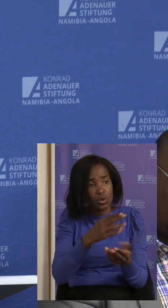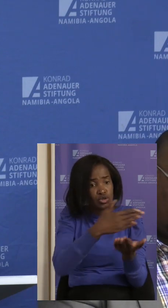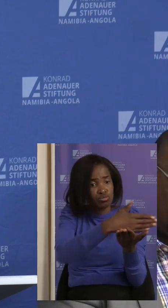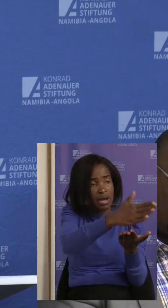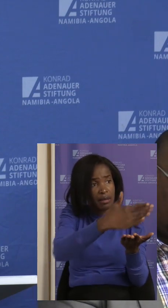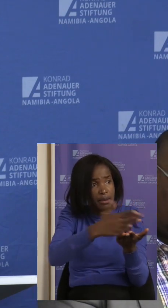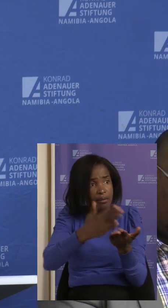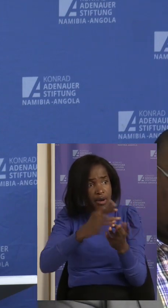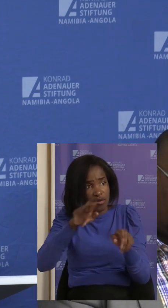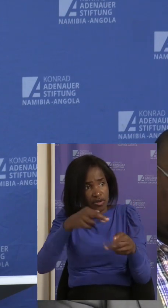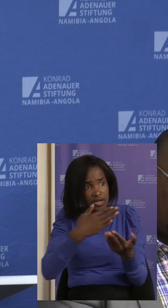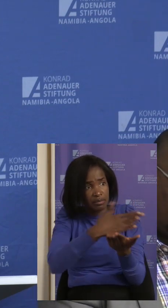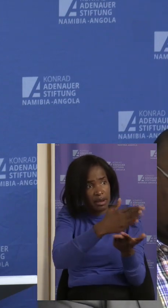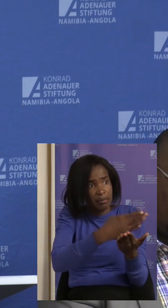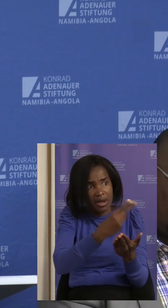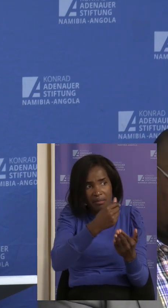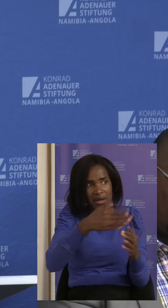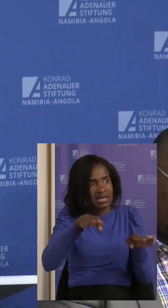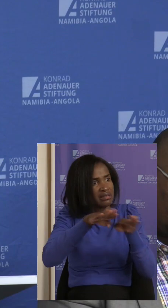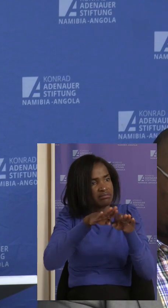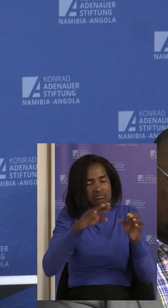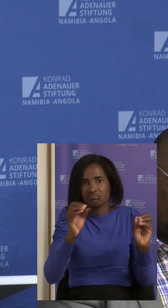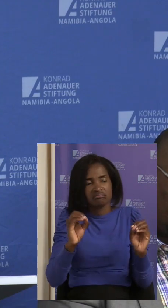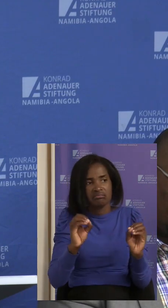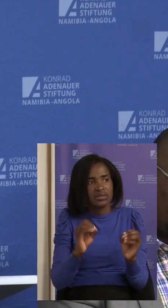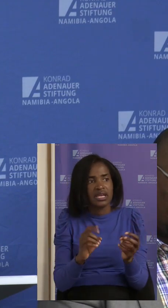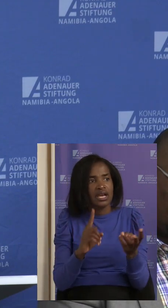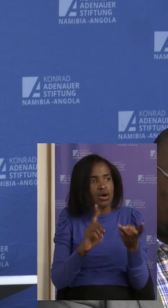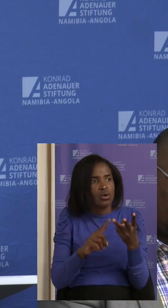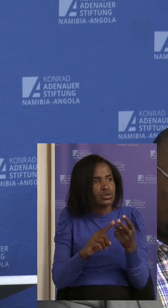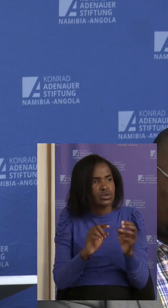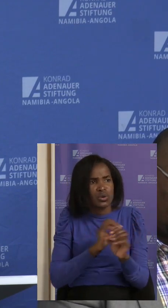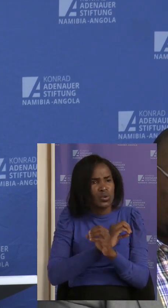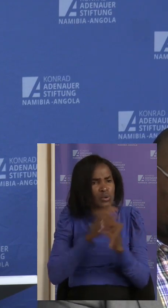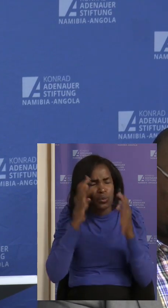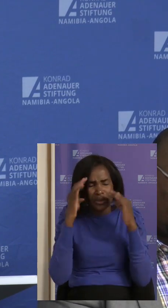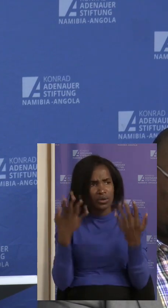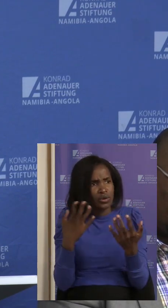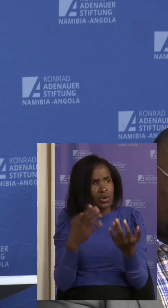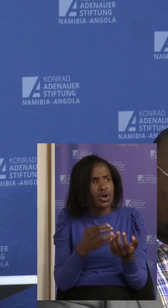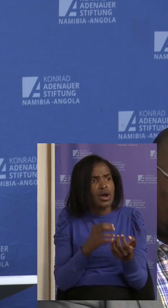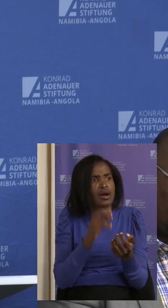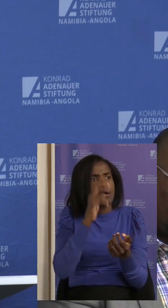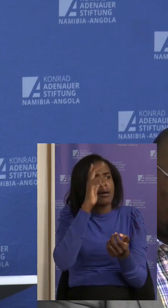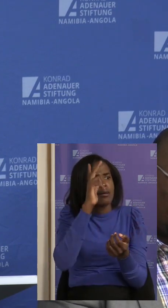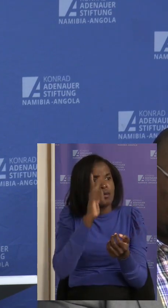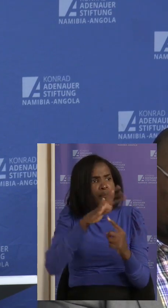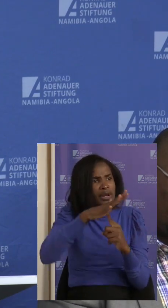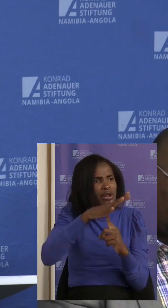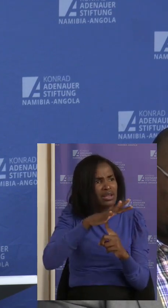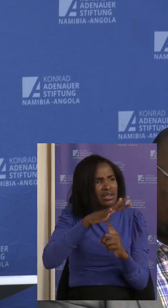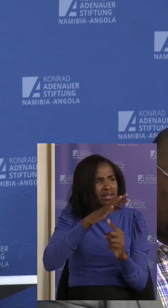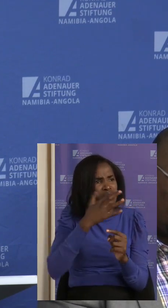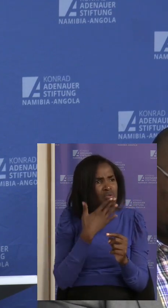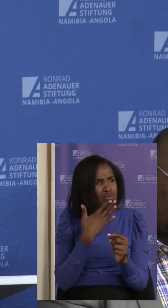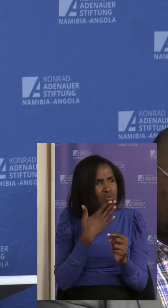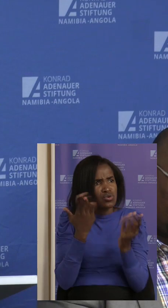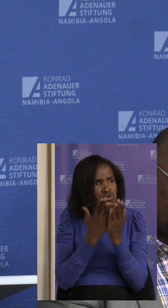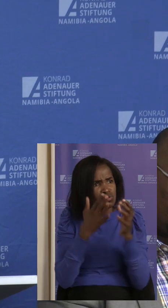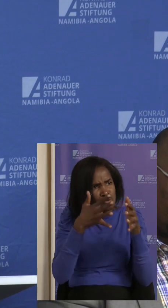resources and funds. And there's also no clear indication of who are they actually prioritizing, because you find our rural